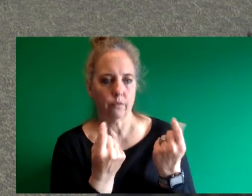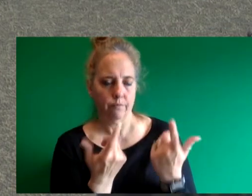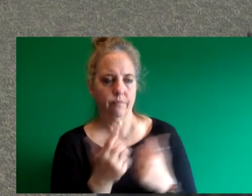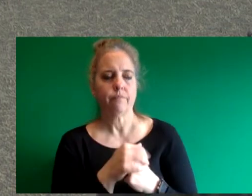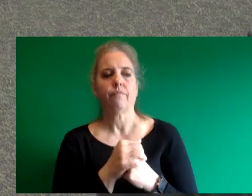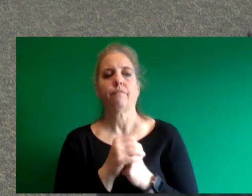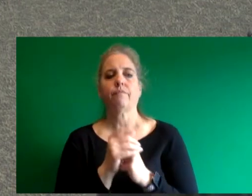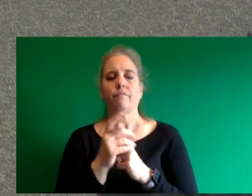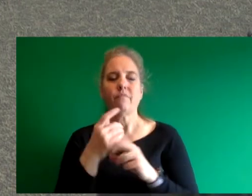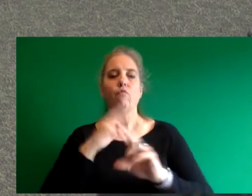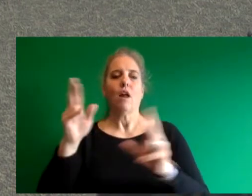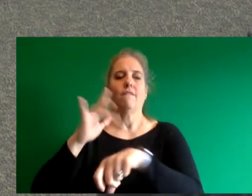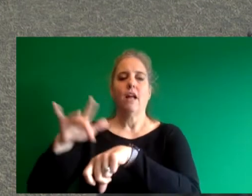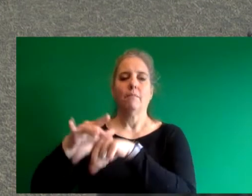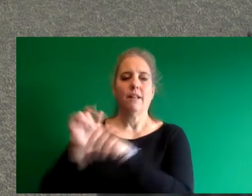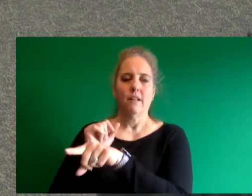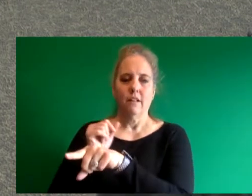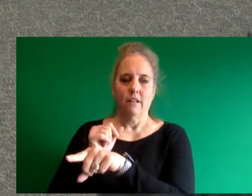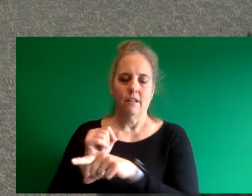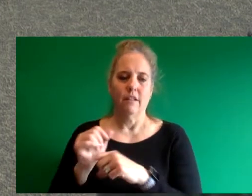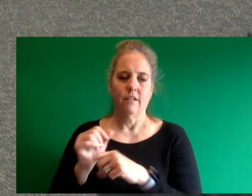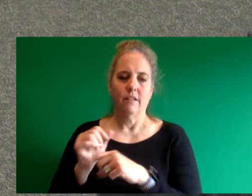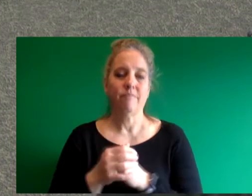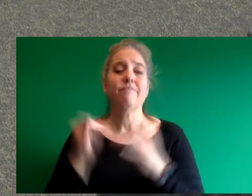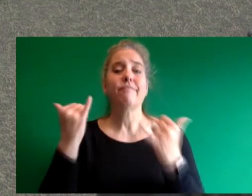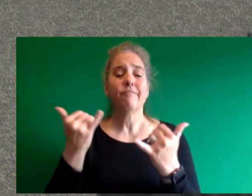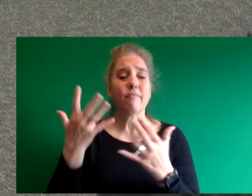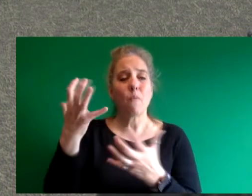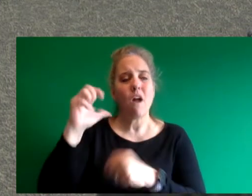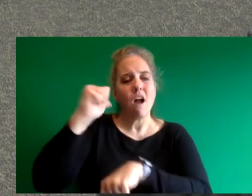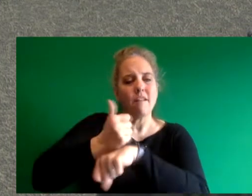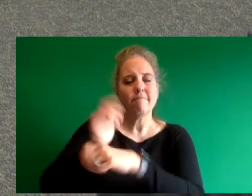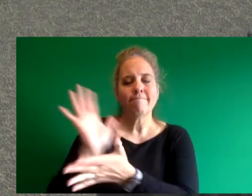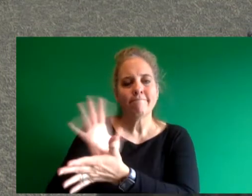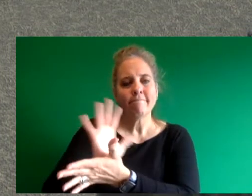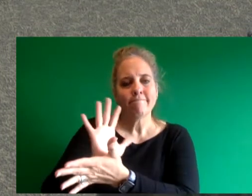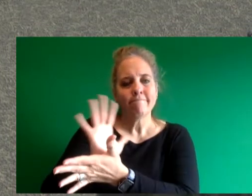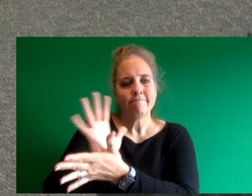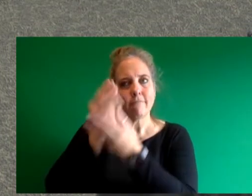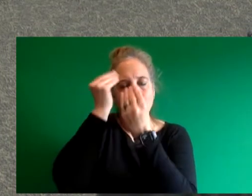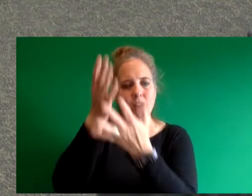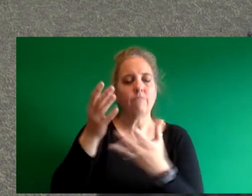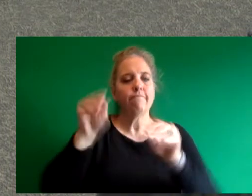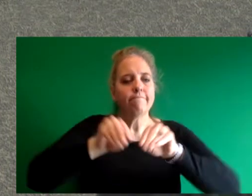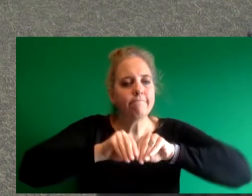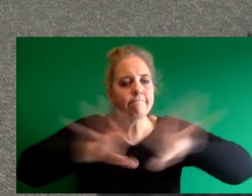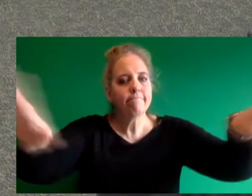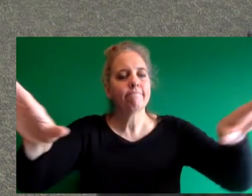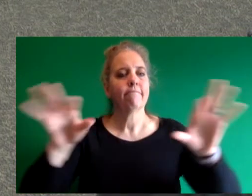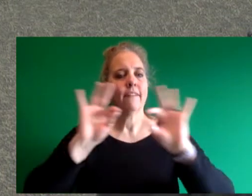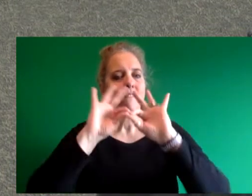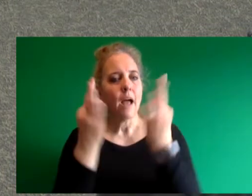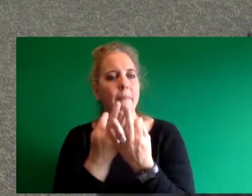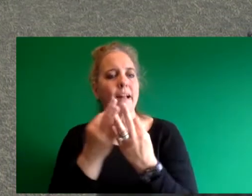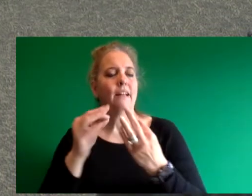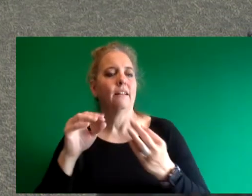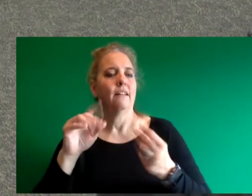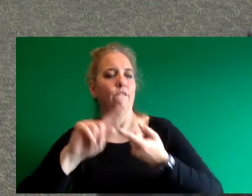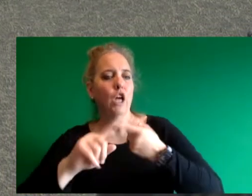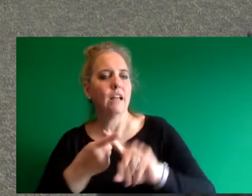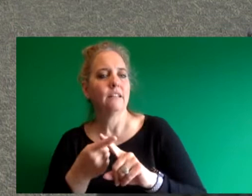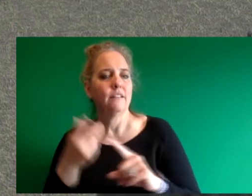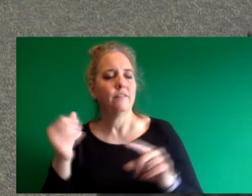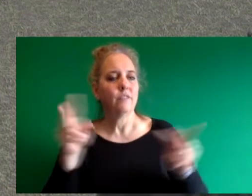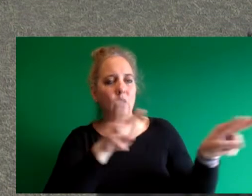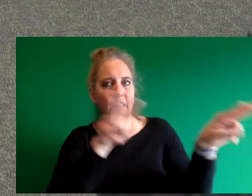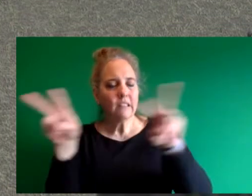our families and our students. And so we launched some of that back in late February to both our staff to start bringing awareness. I think we've heard